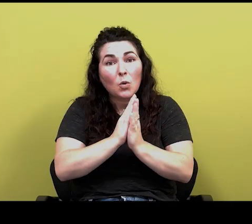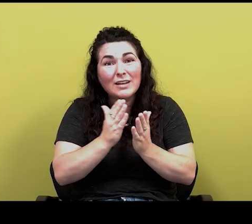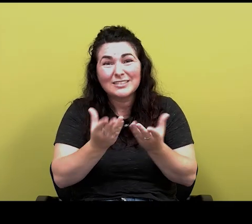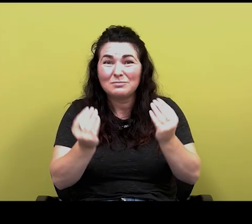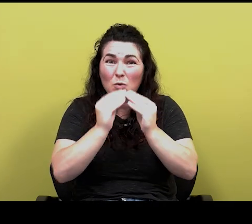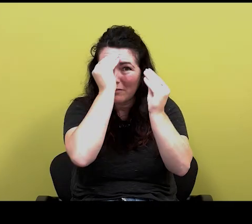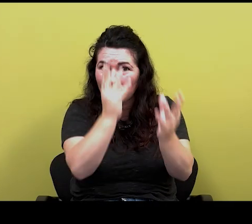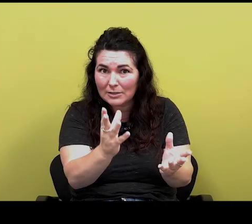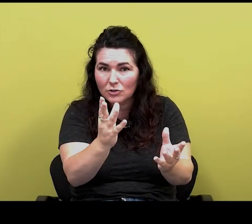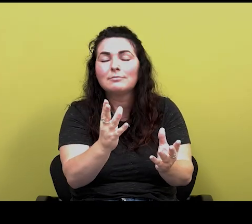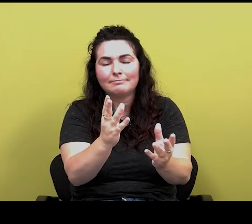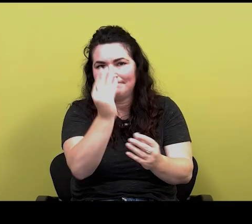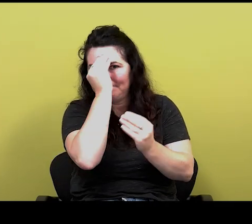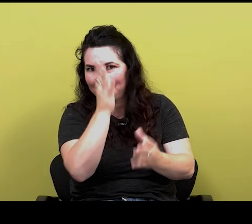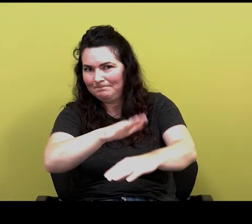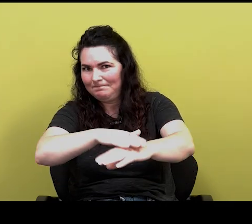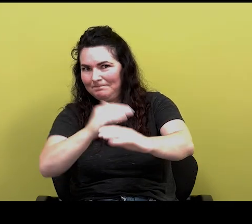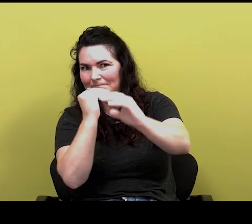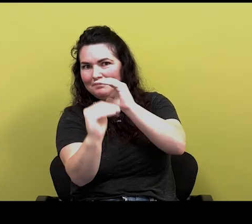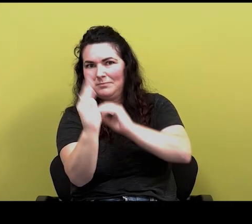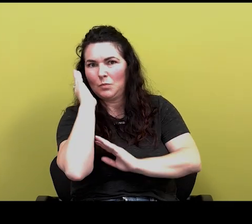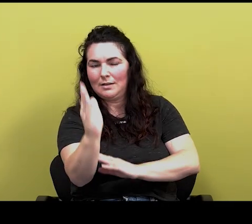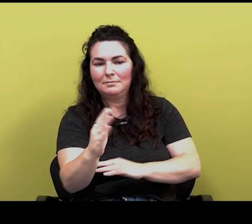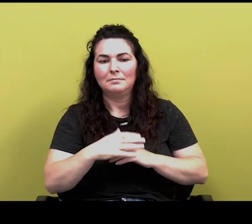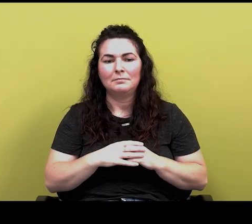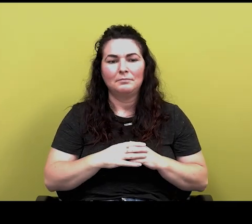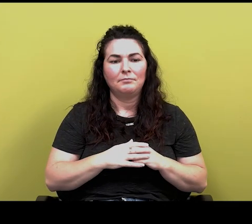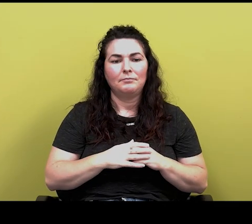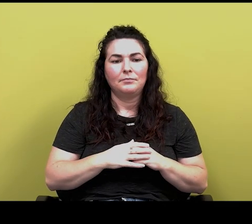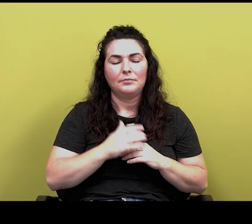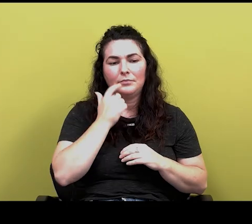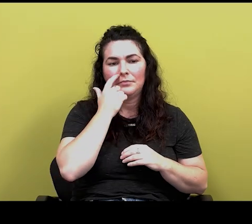via email, which would outline the information that SLDS requires.